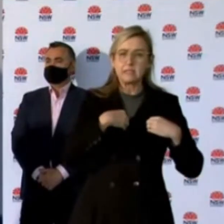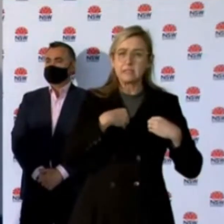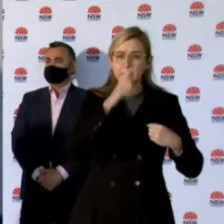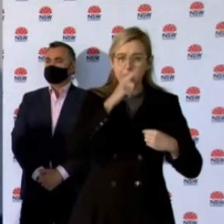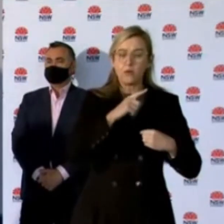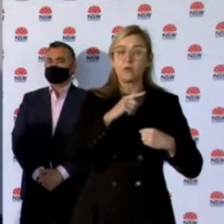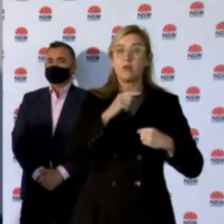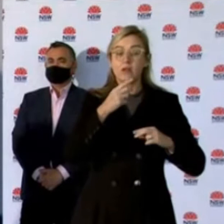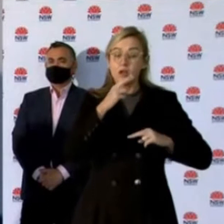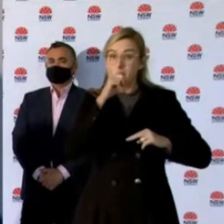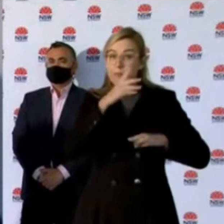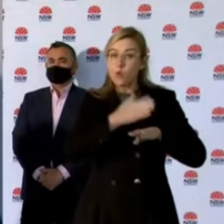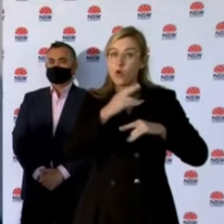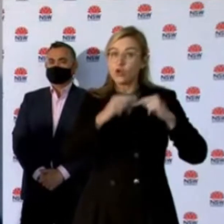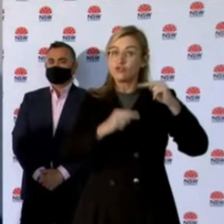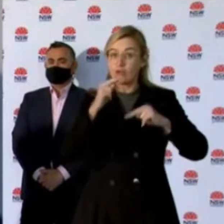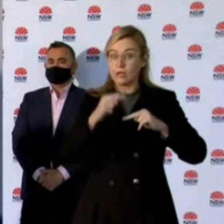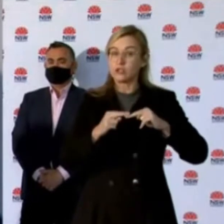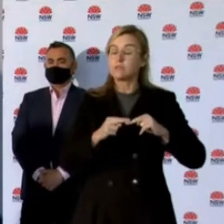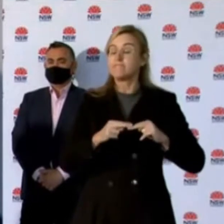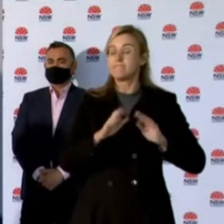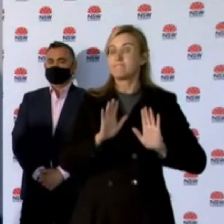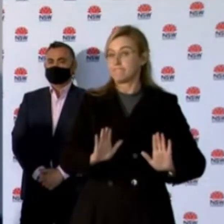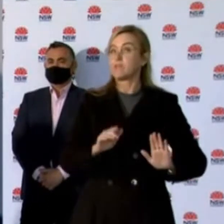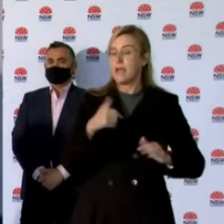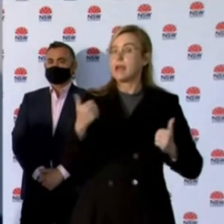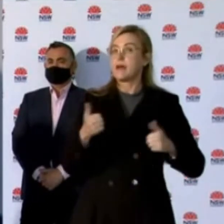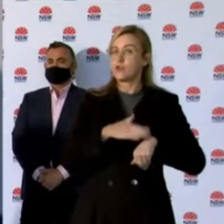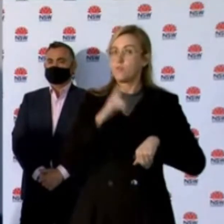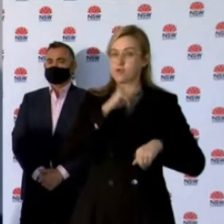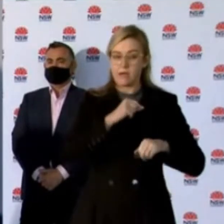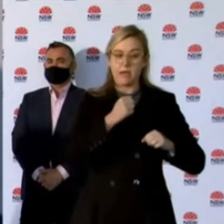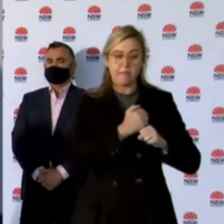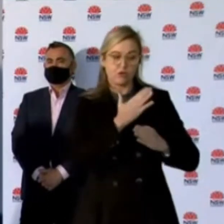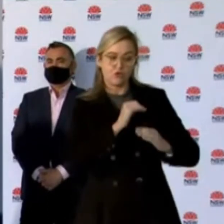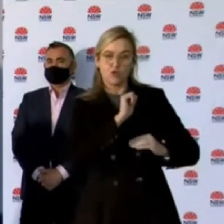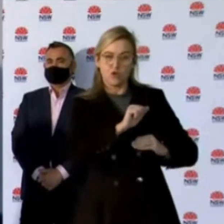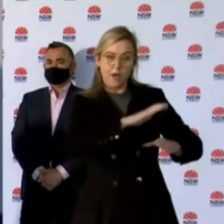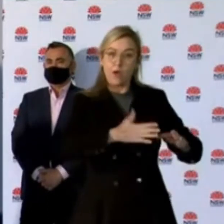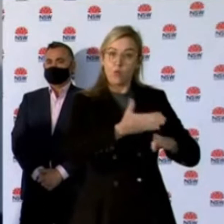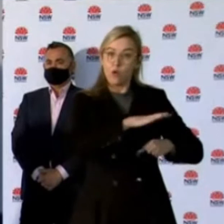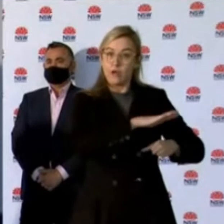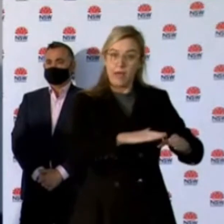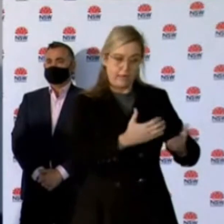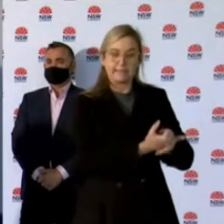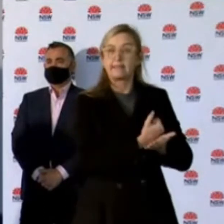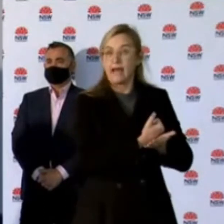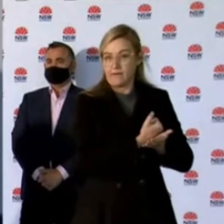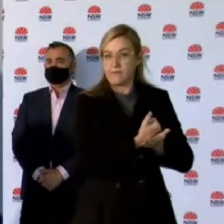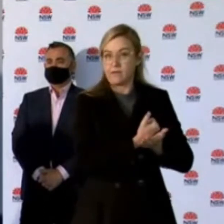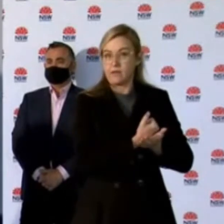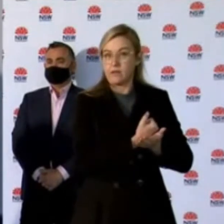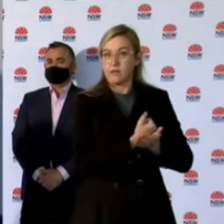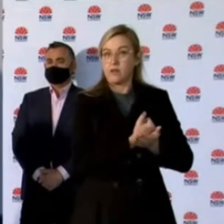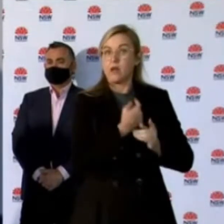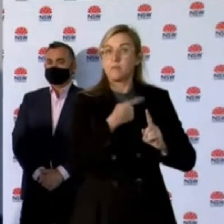that you have time to make your site safe. You have time to make sure you secure those sites and that you have a presence on those sites during the duration of